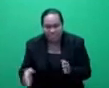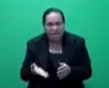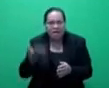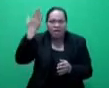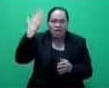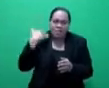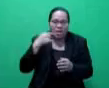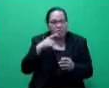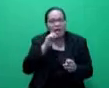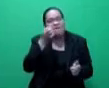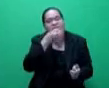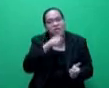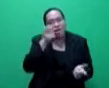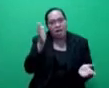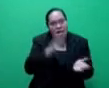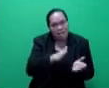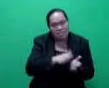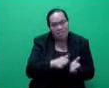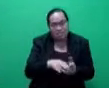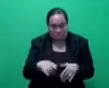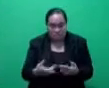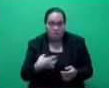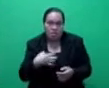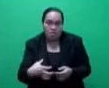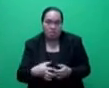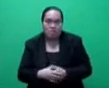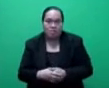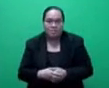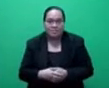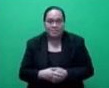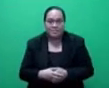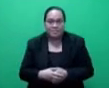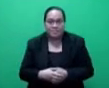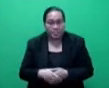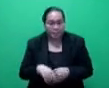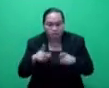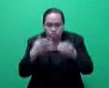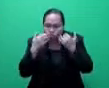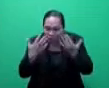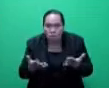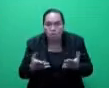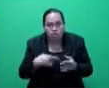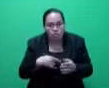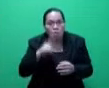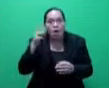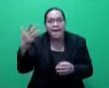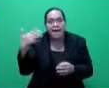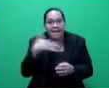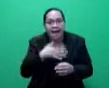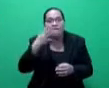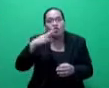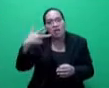14,121 business licenses issued over the same period in 2019. This illustrates an increase of